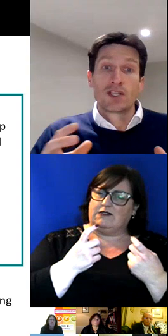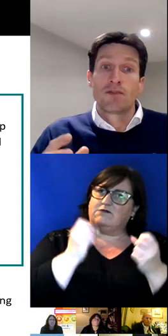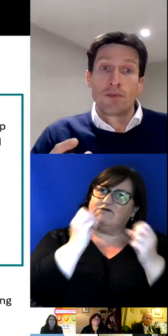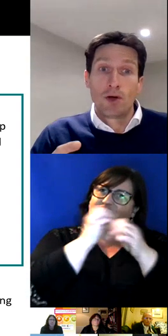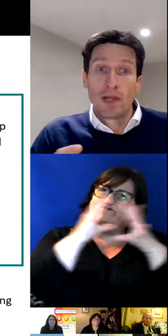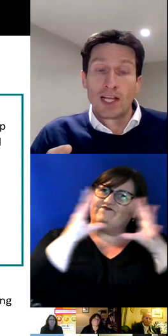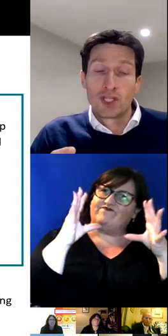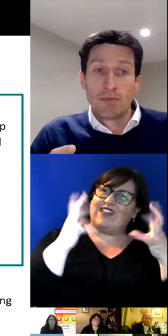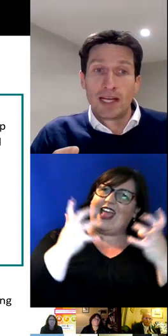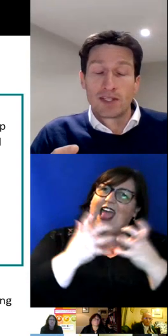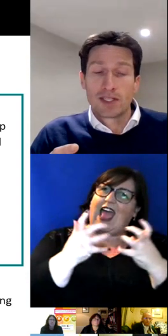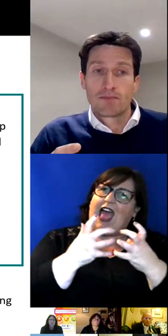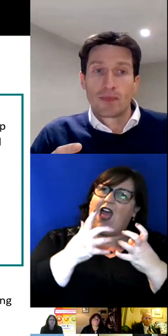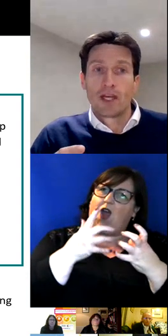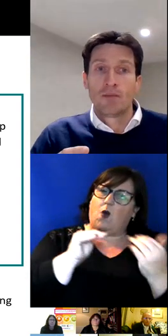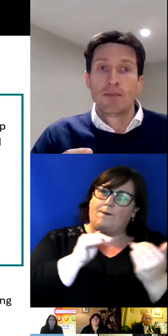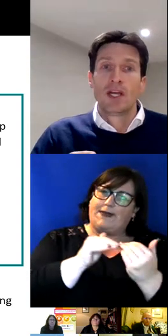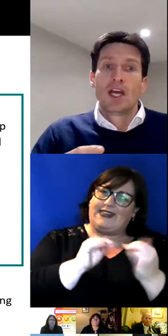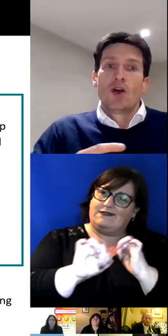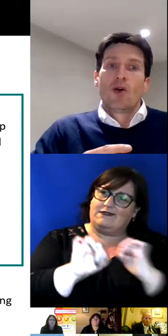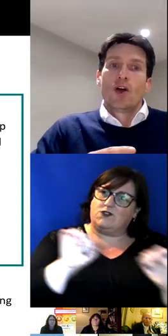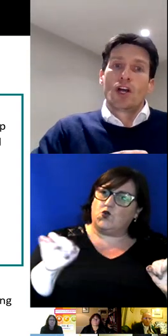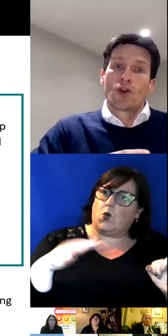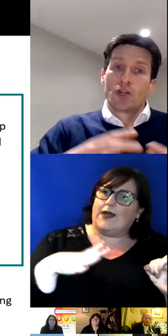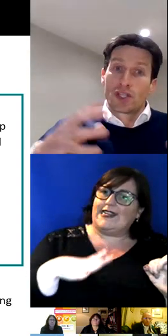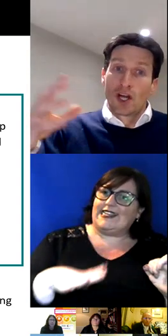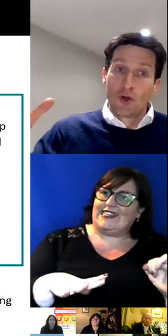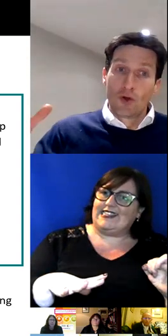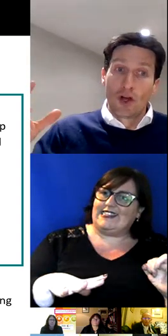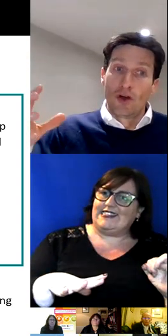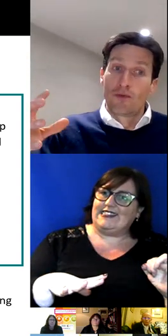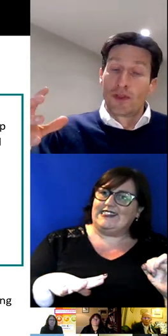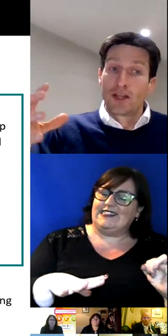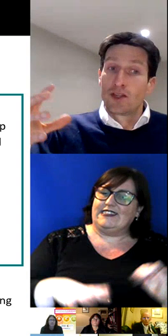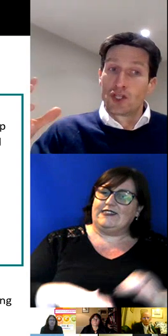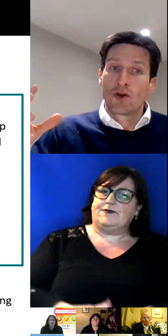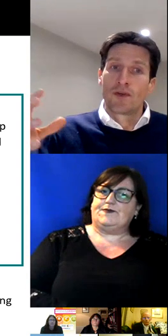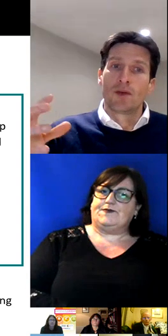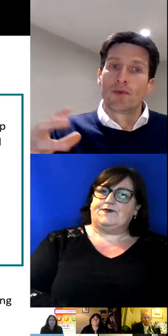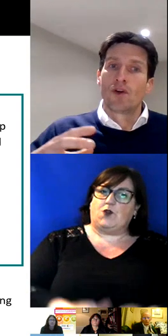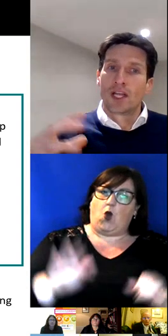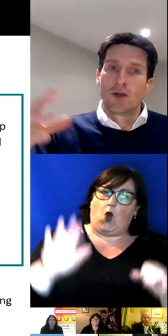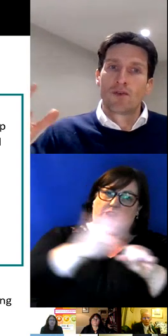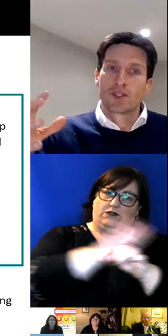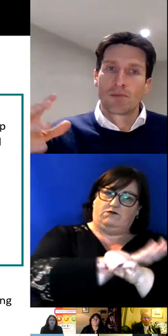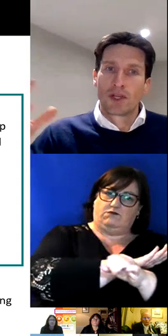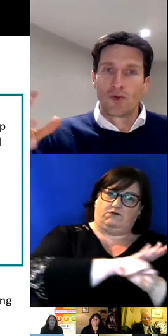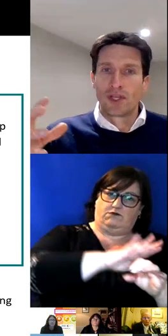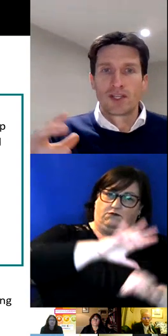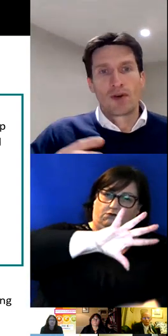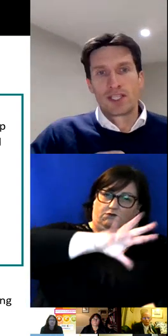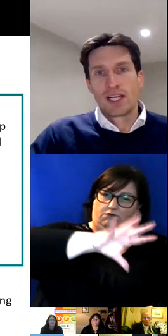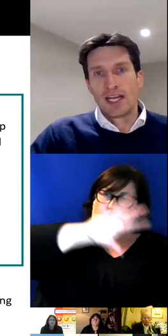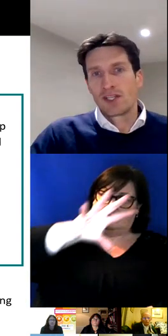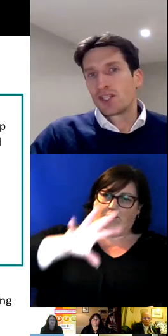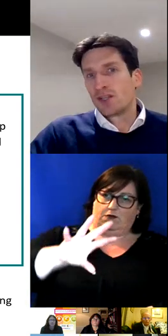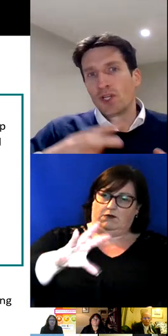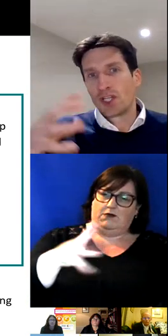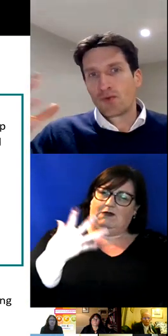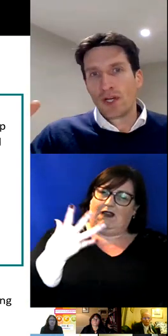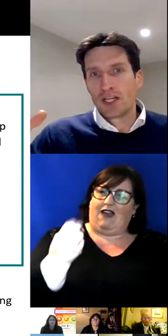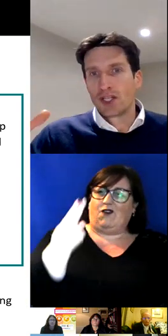serve the needs of the population best. Across the whole of the geography that we've got here, we've got something called the integrated